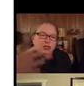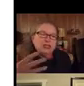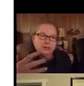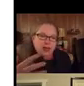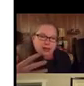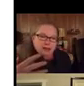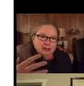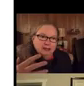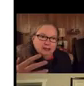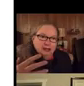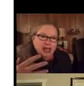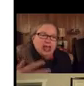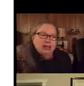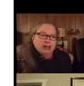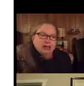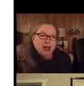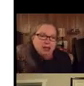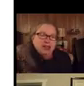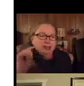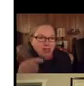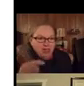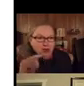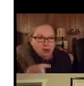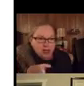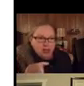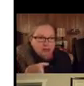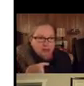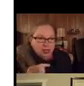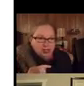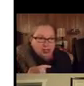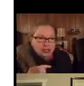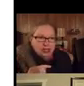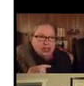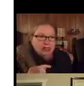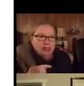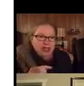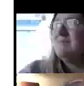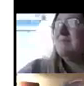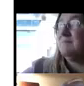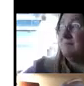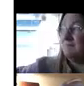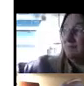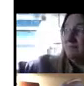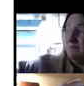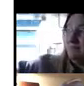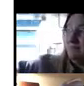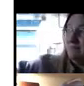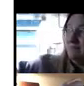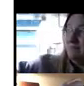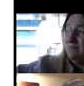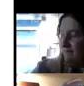could participate. And I think they are a model for us in their commitment